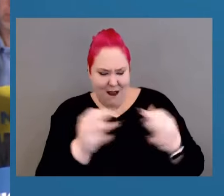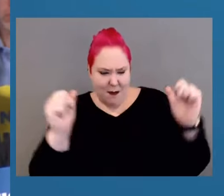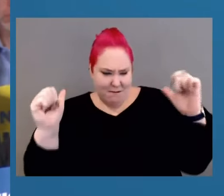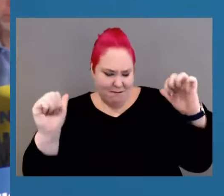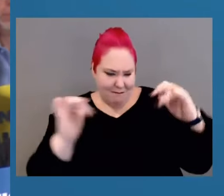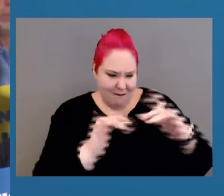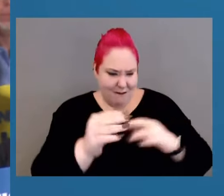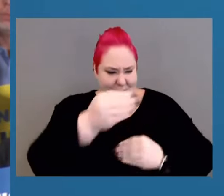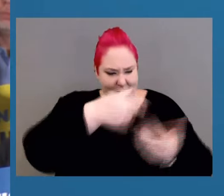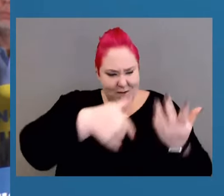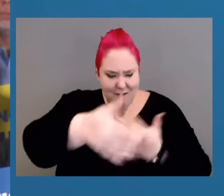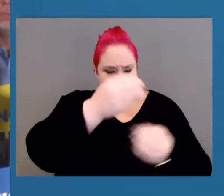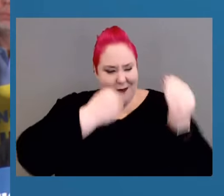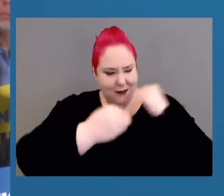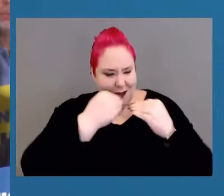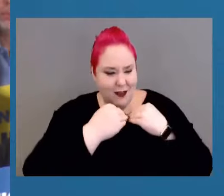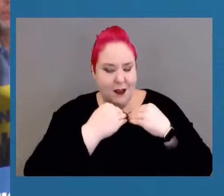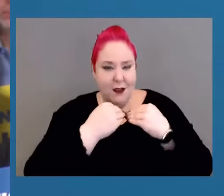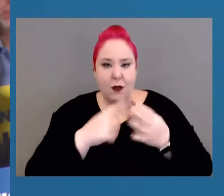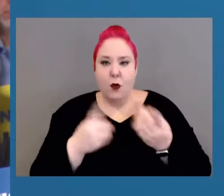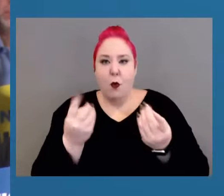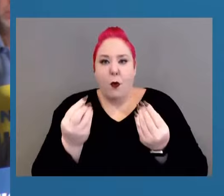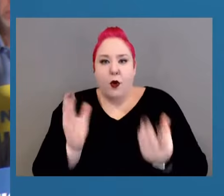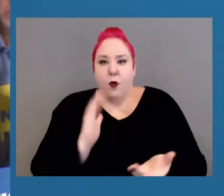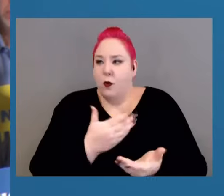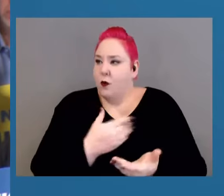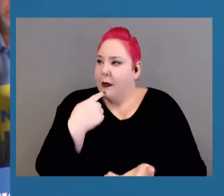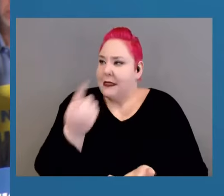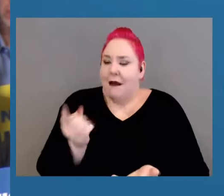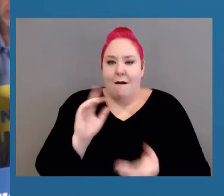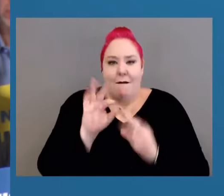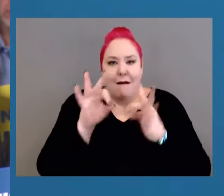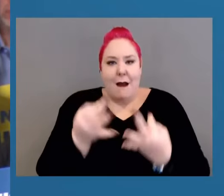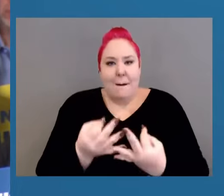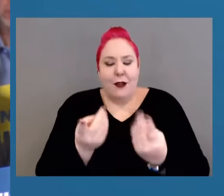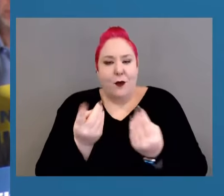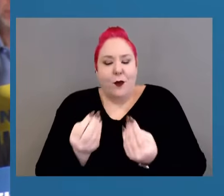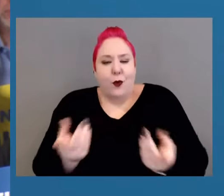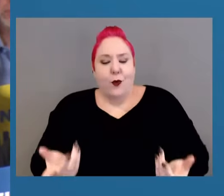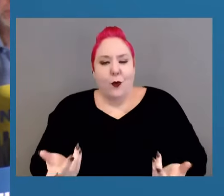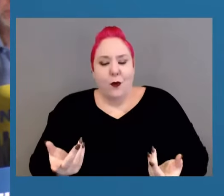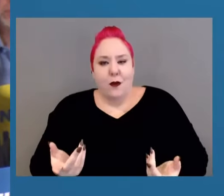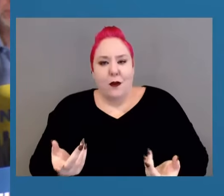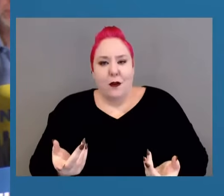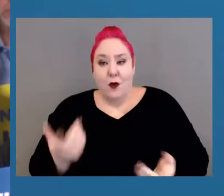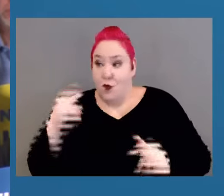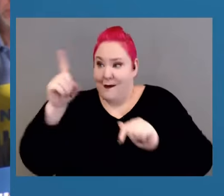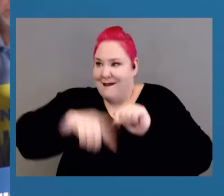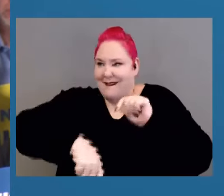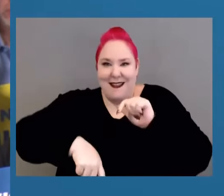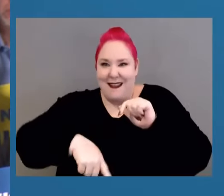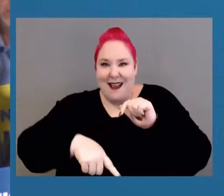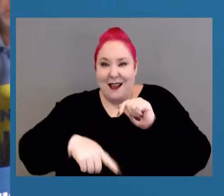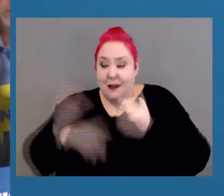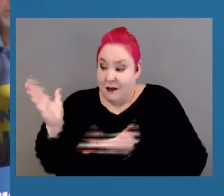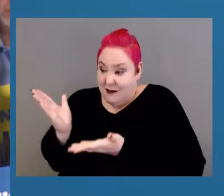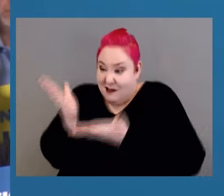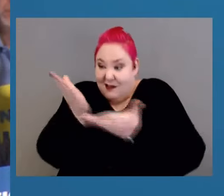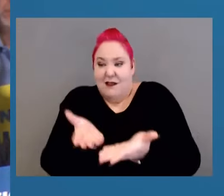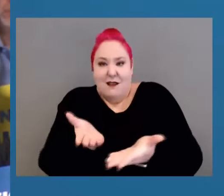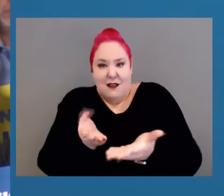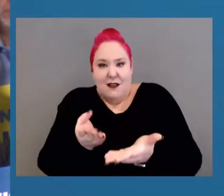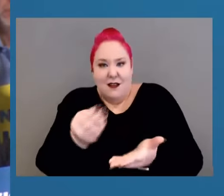What are we supposed to tell our families when we can't bring a dish to the